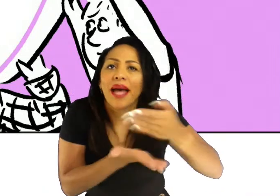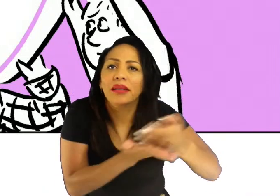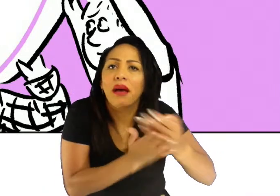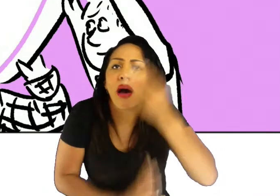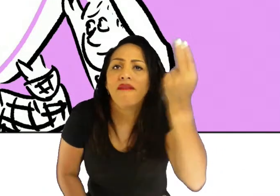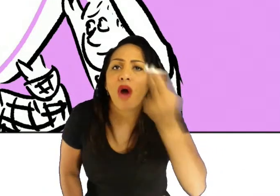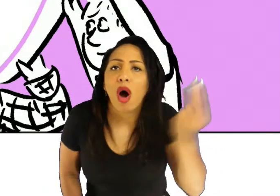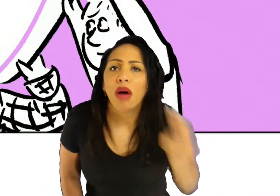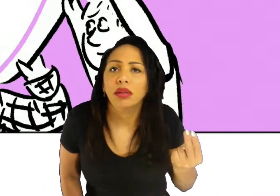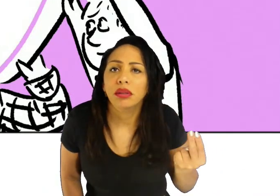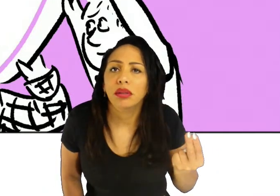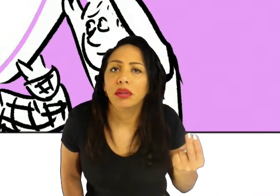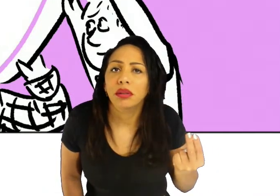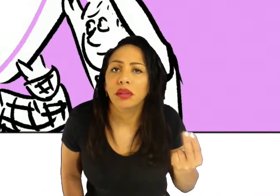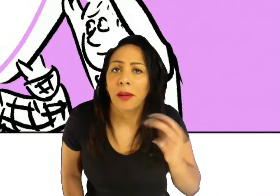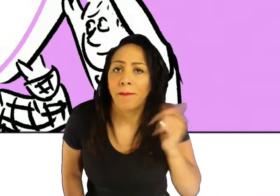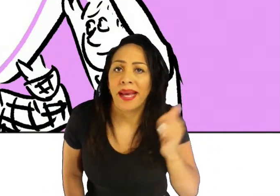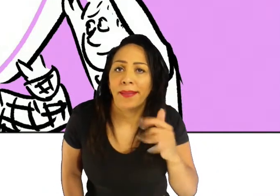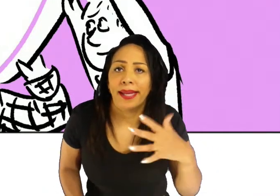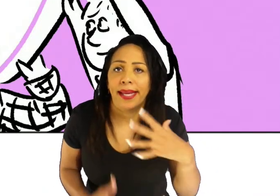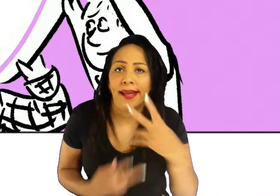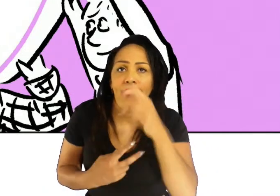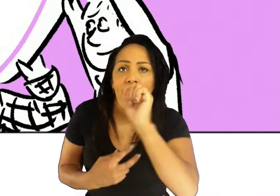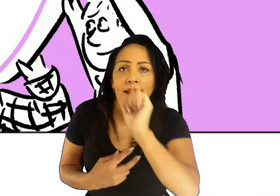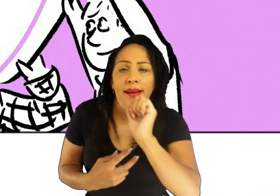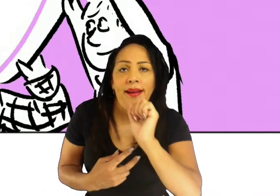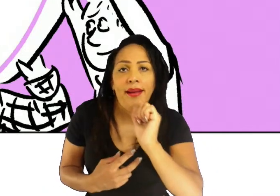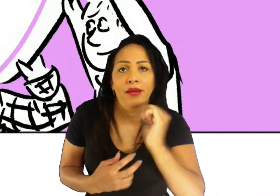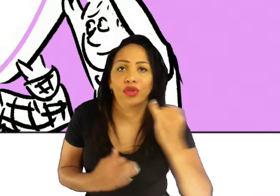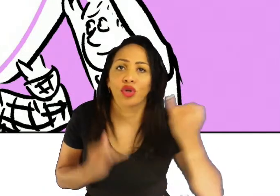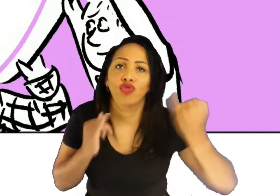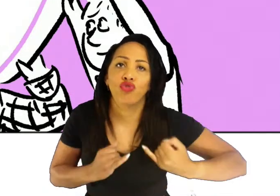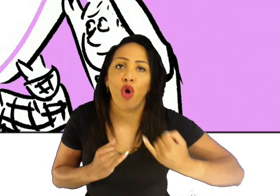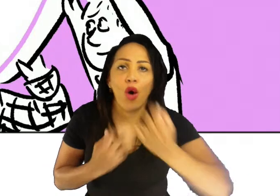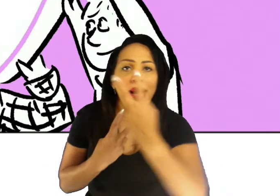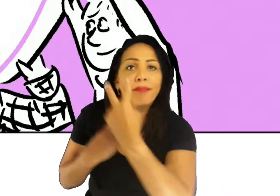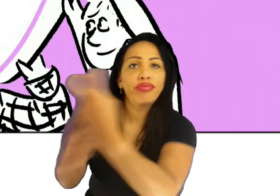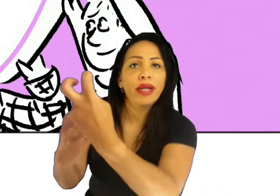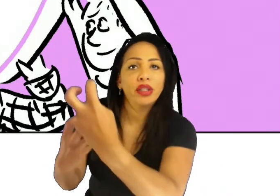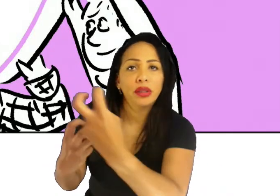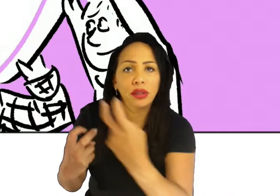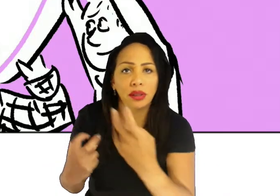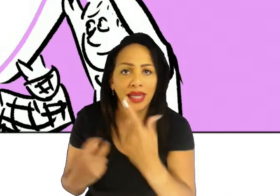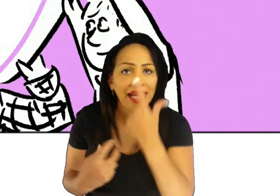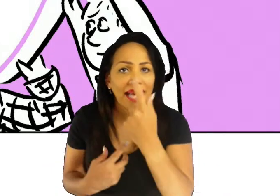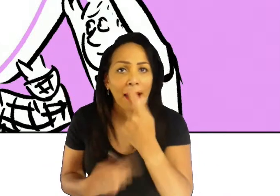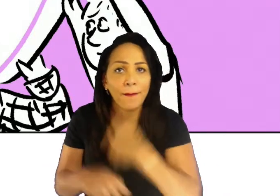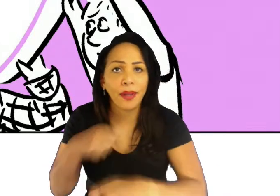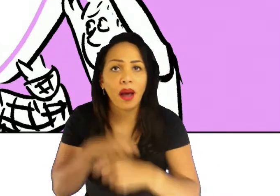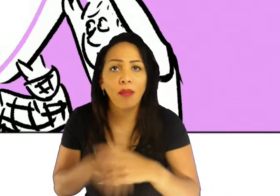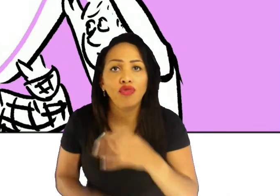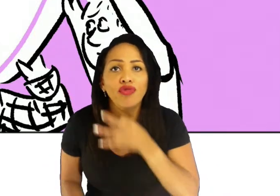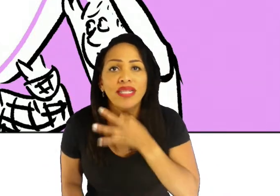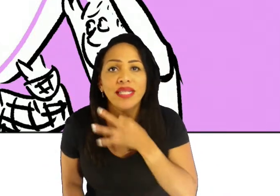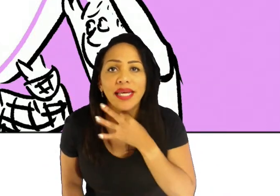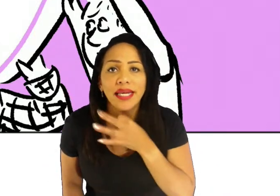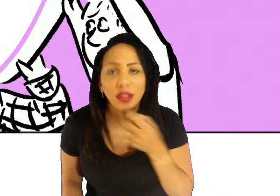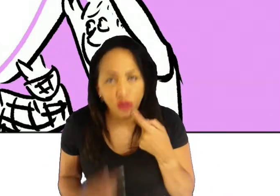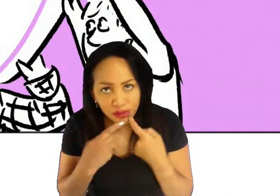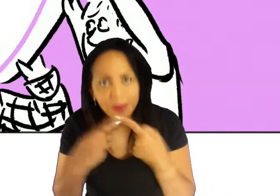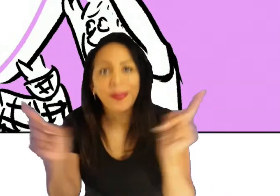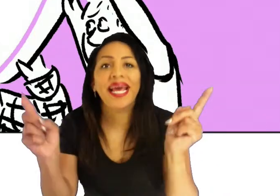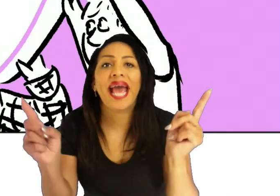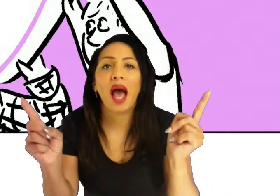wrong impression on someone, it's dangerous to speak up. It's dangerous to admit that you're not okay.